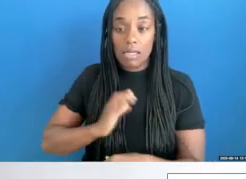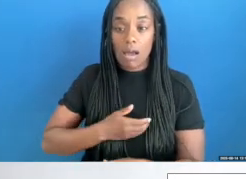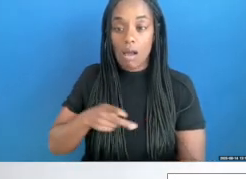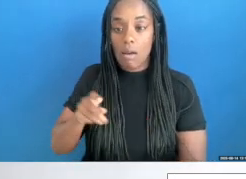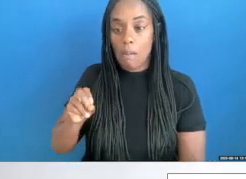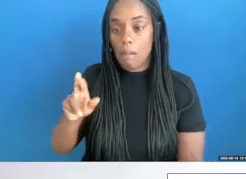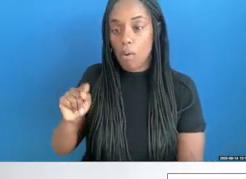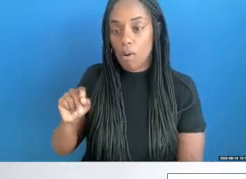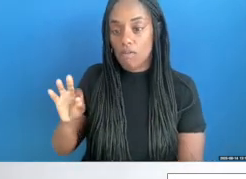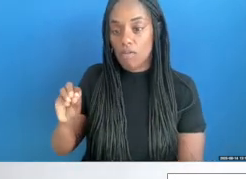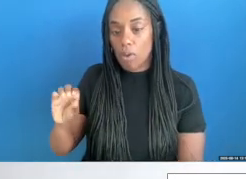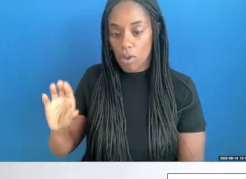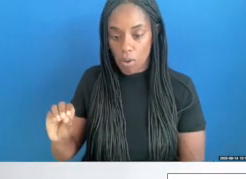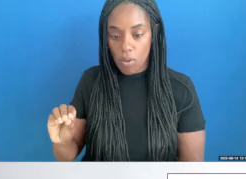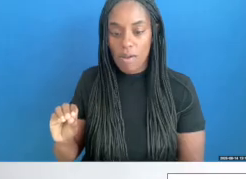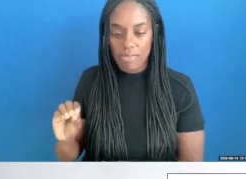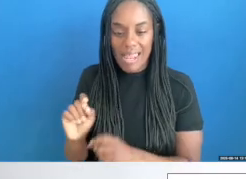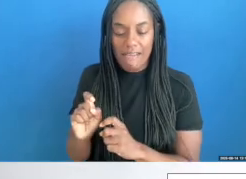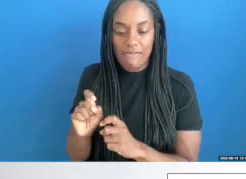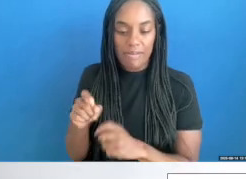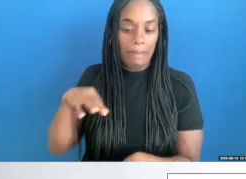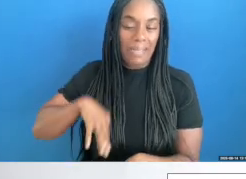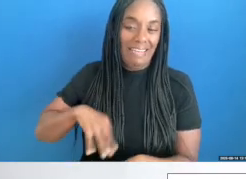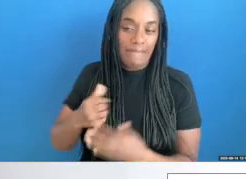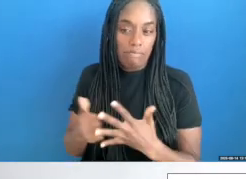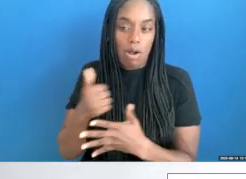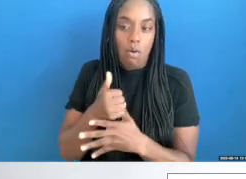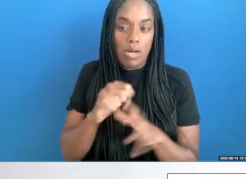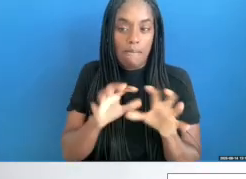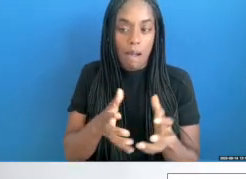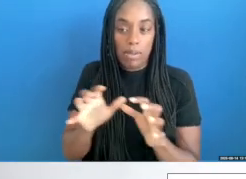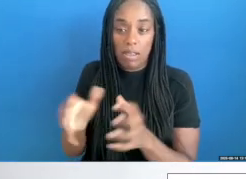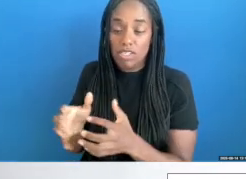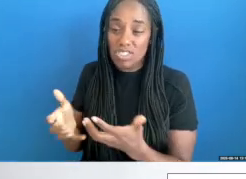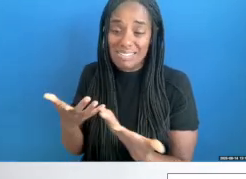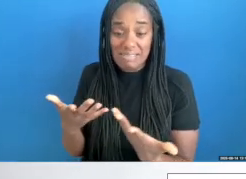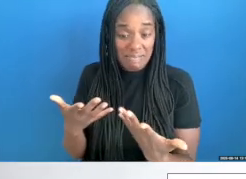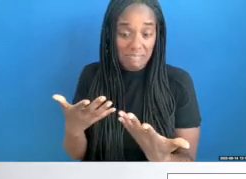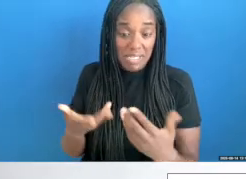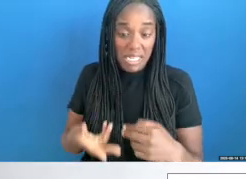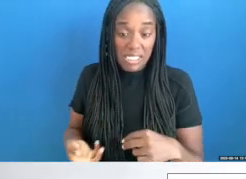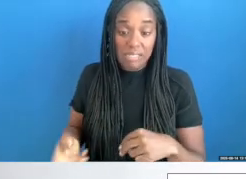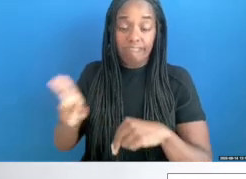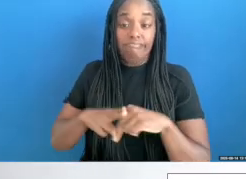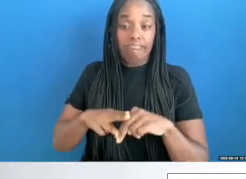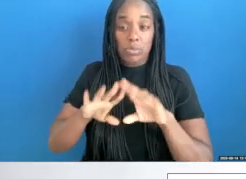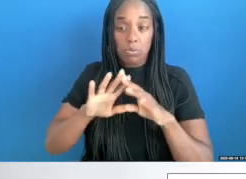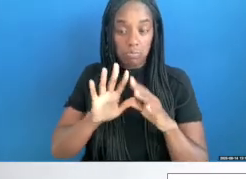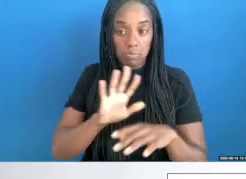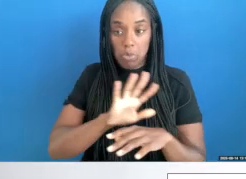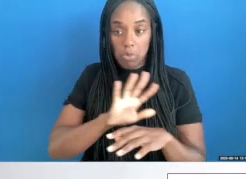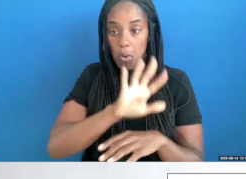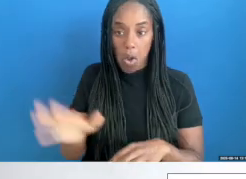priority populations have increased overall, as shown on the slide. Our incentive